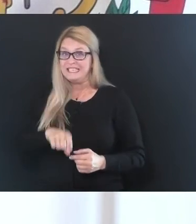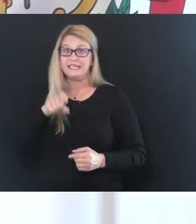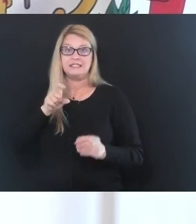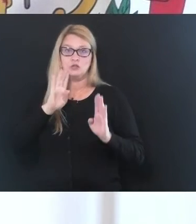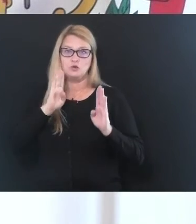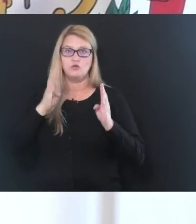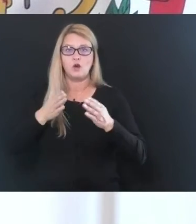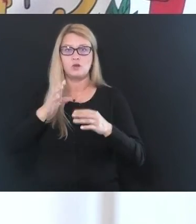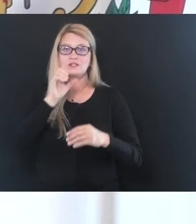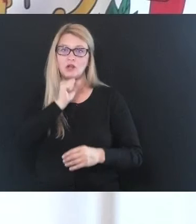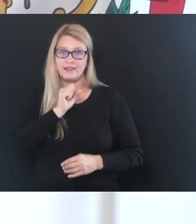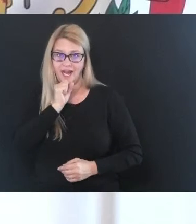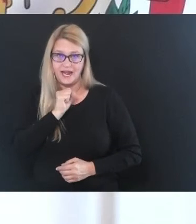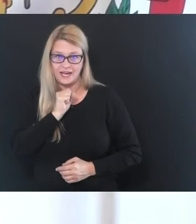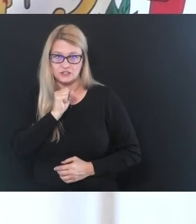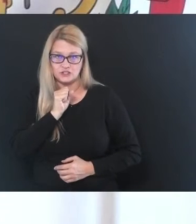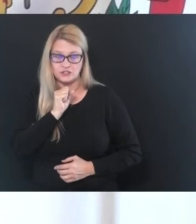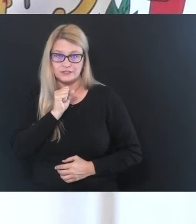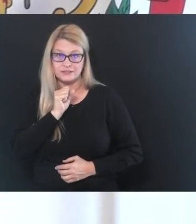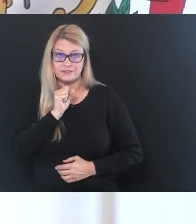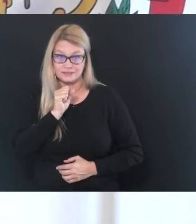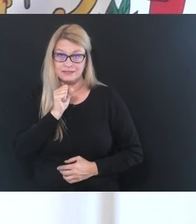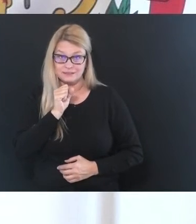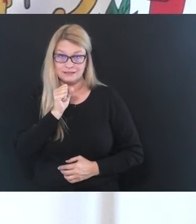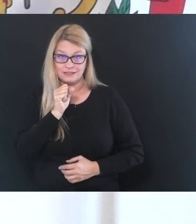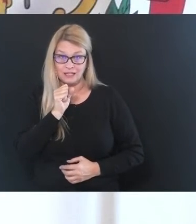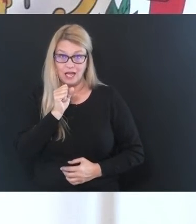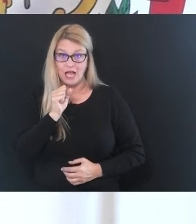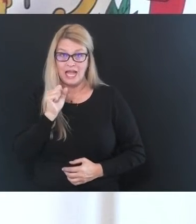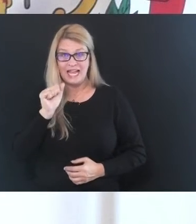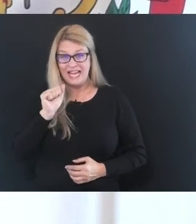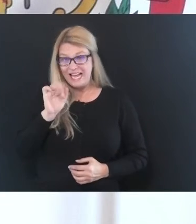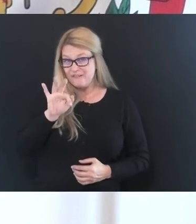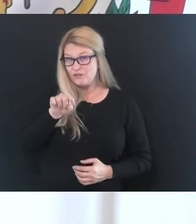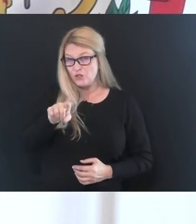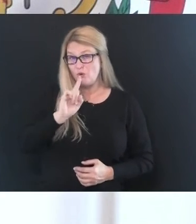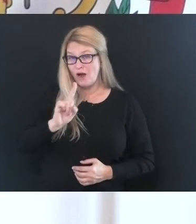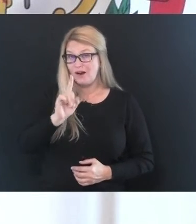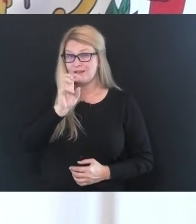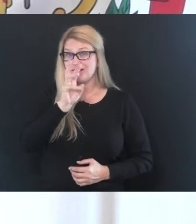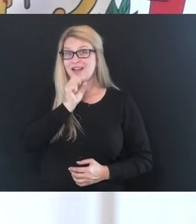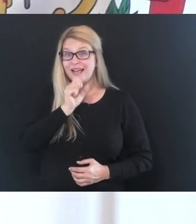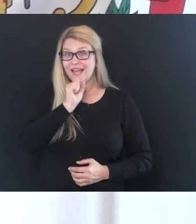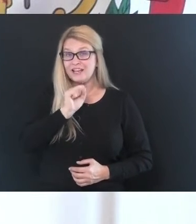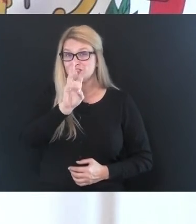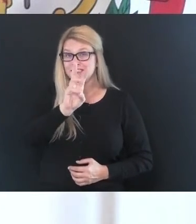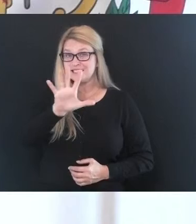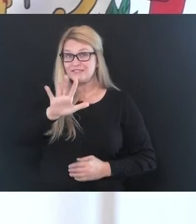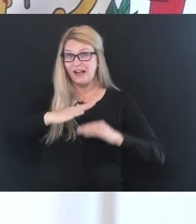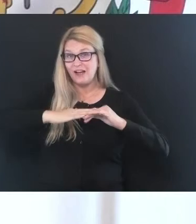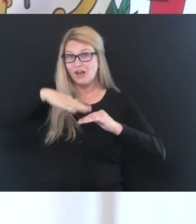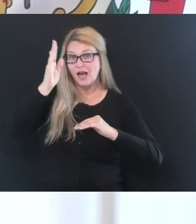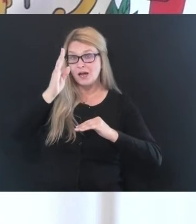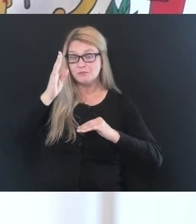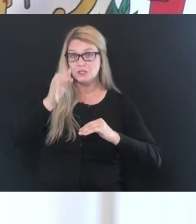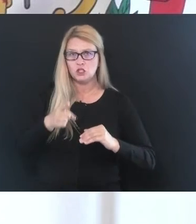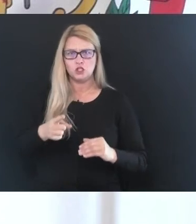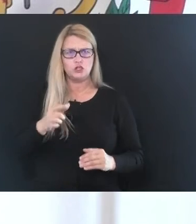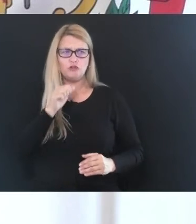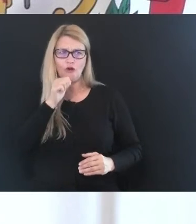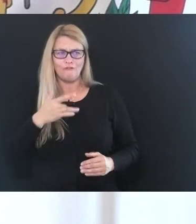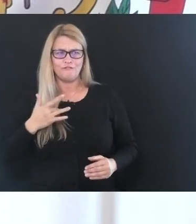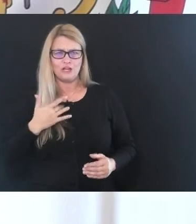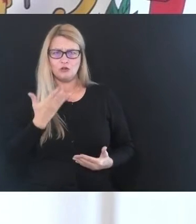to age. You better listen to me. If you're 65 years of age and you get feeling the least bit bad, go